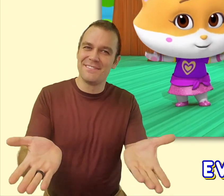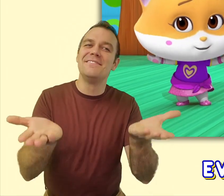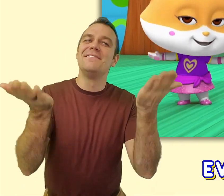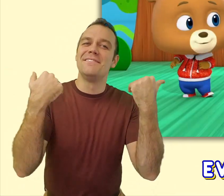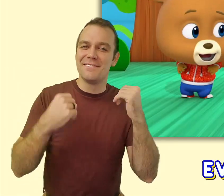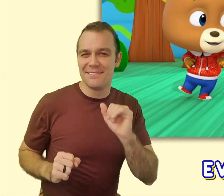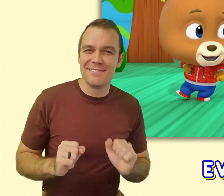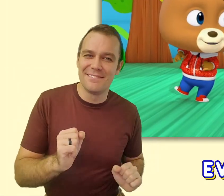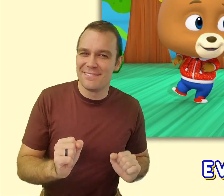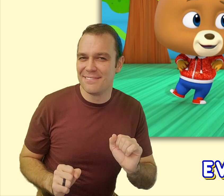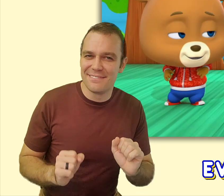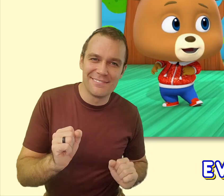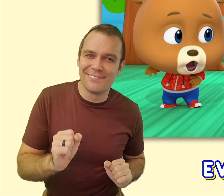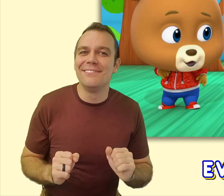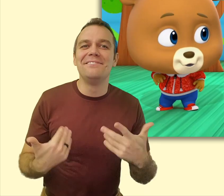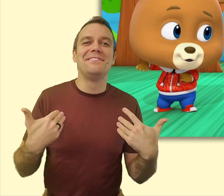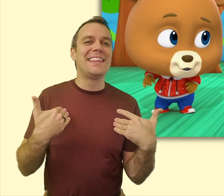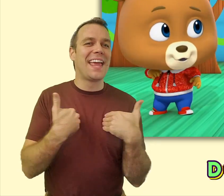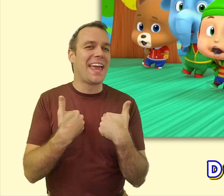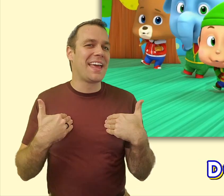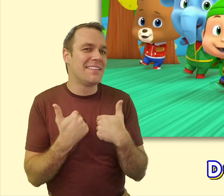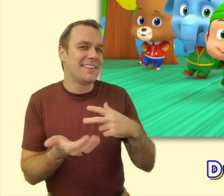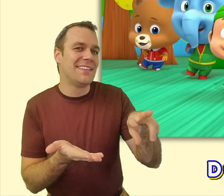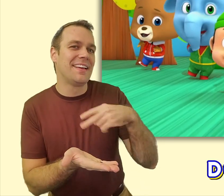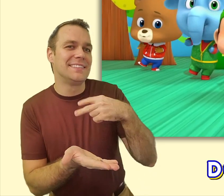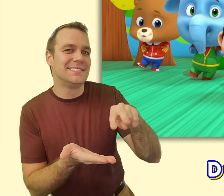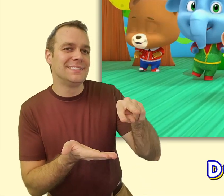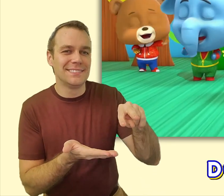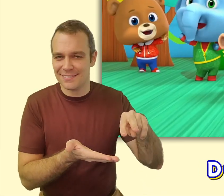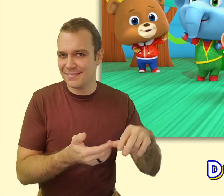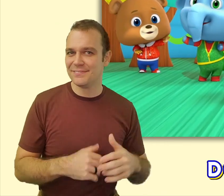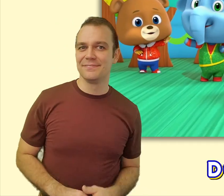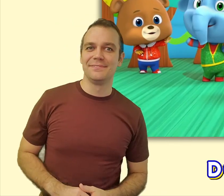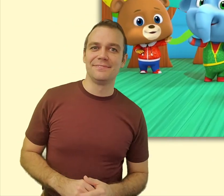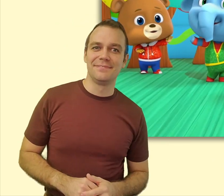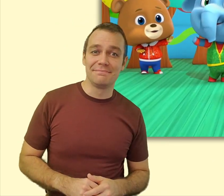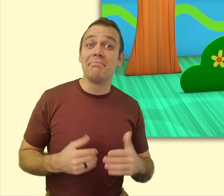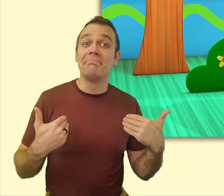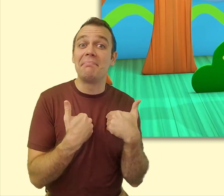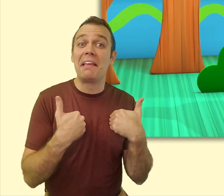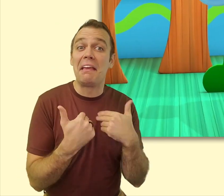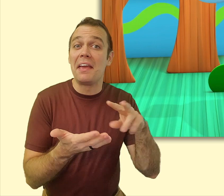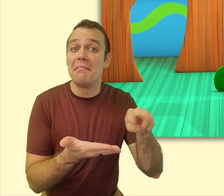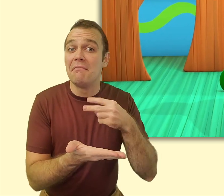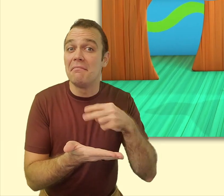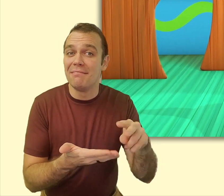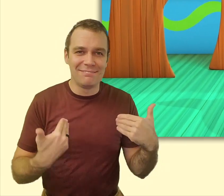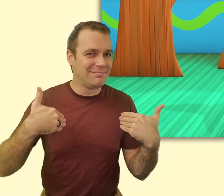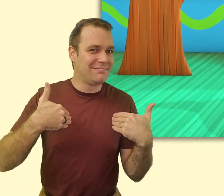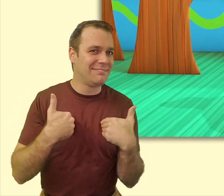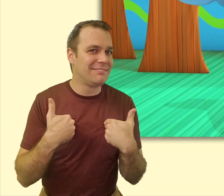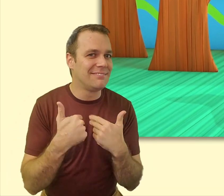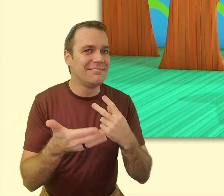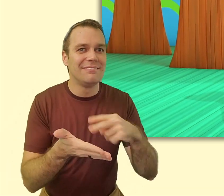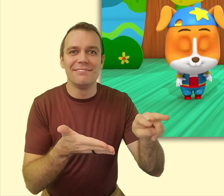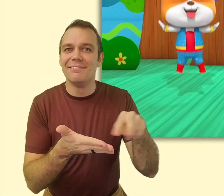Yeah! Everybody shake along, doing the animal dance. The animal dance, the